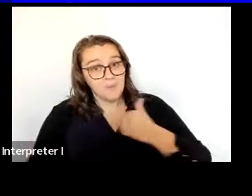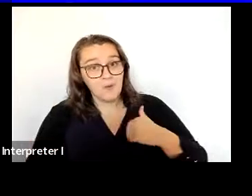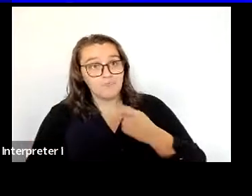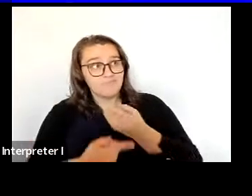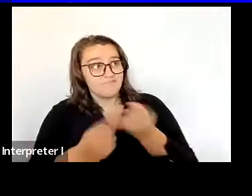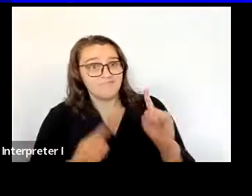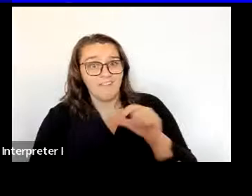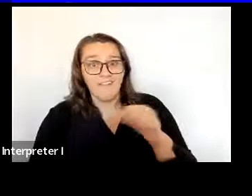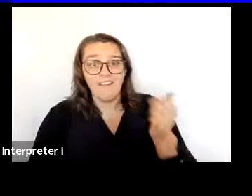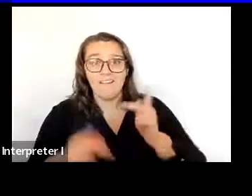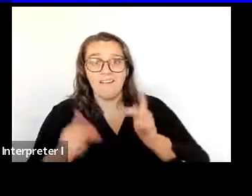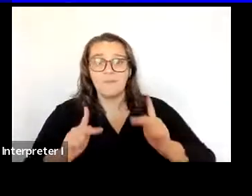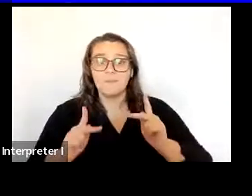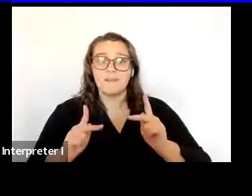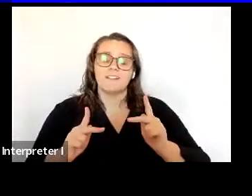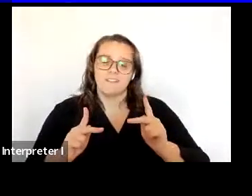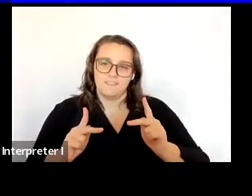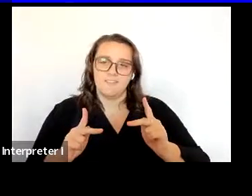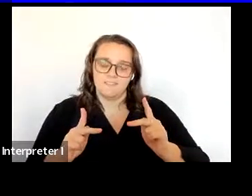people